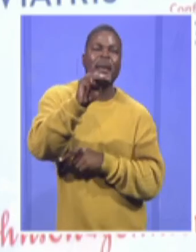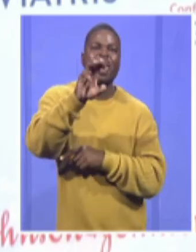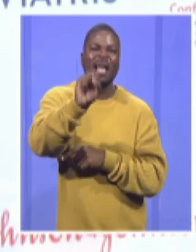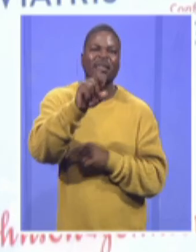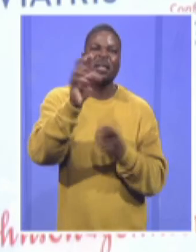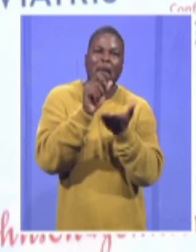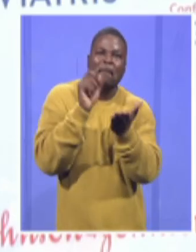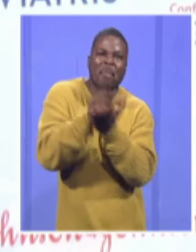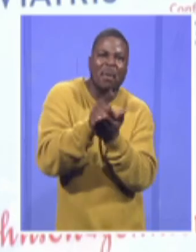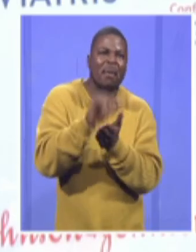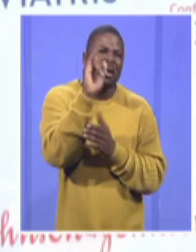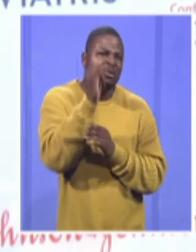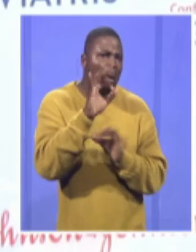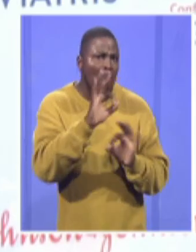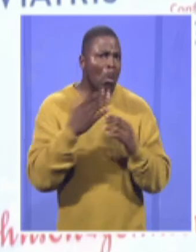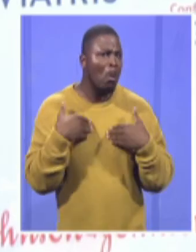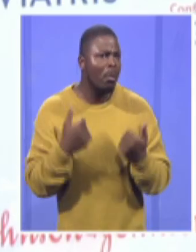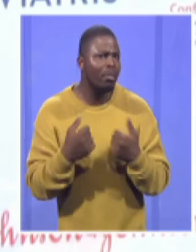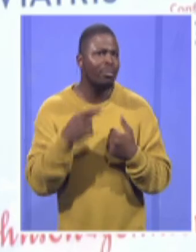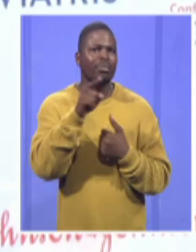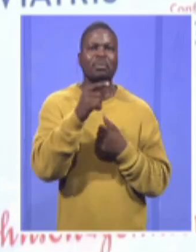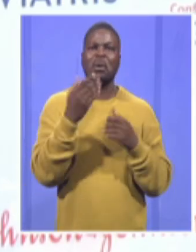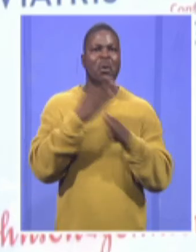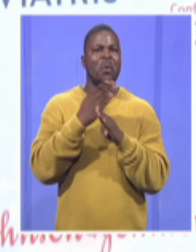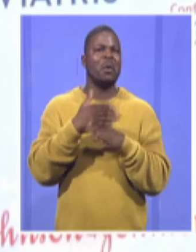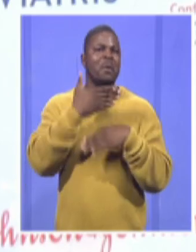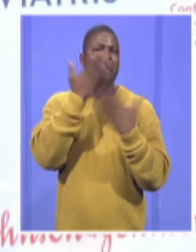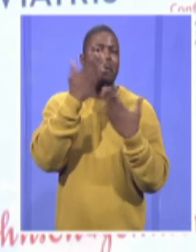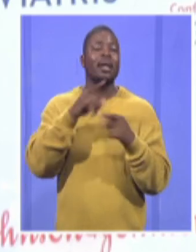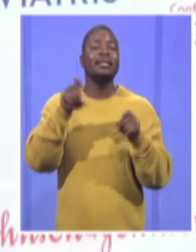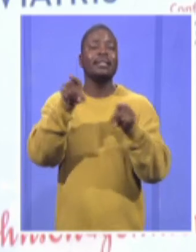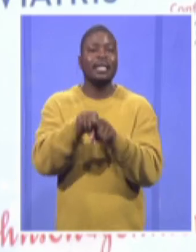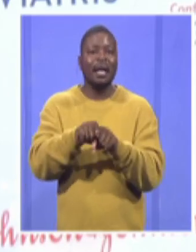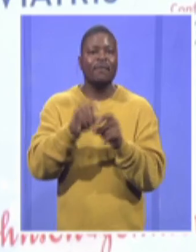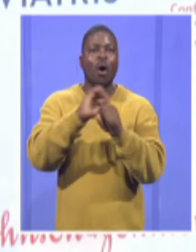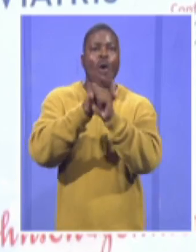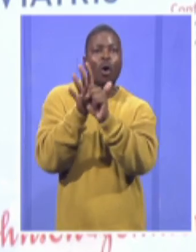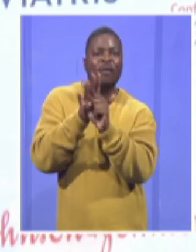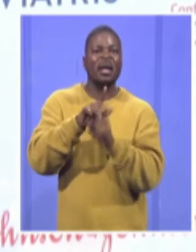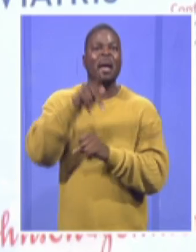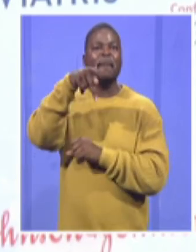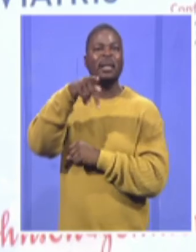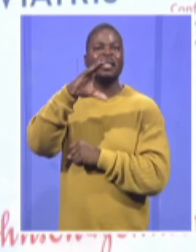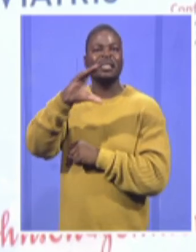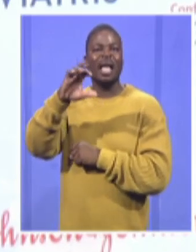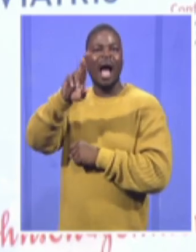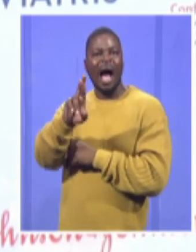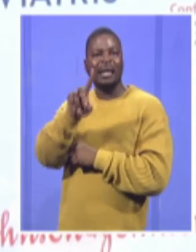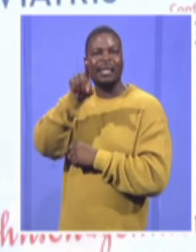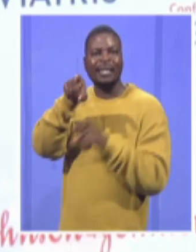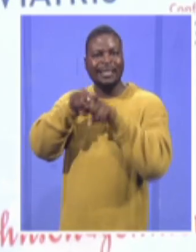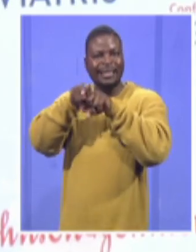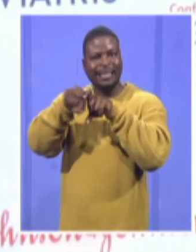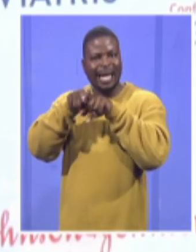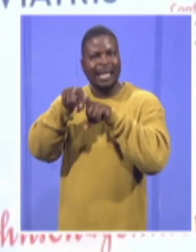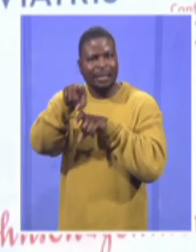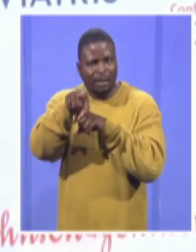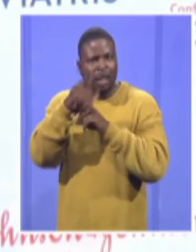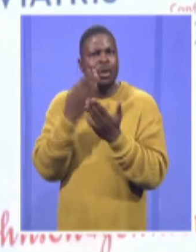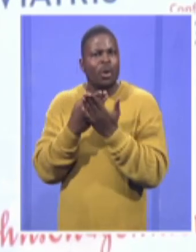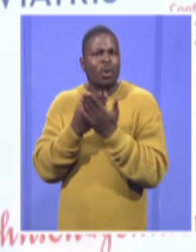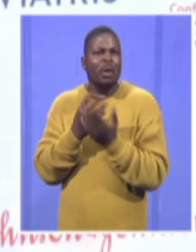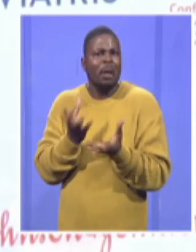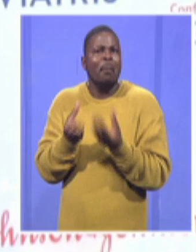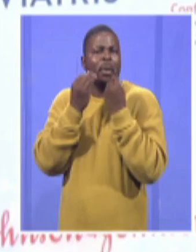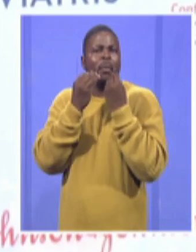remember during COVID, a COVID PCR test, you or I could have done it and received our results as quickly as within 24 hours.